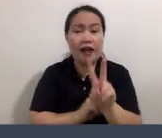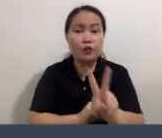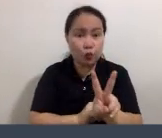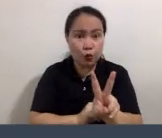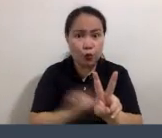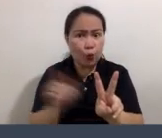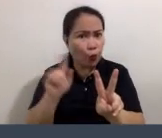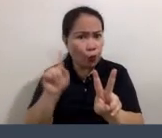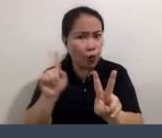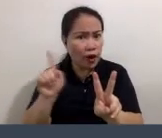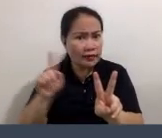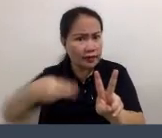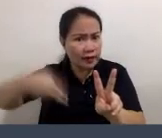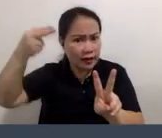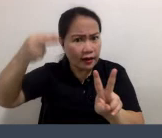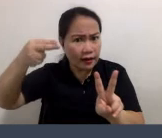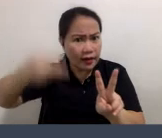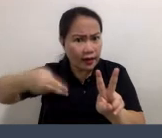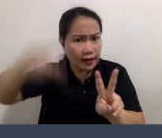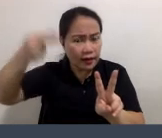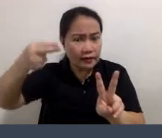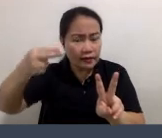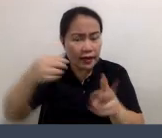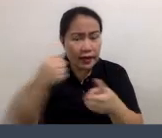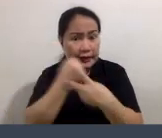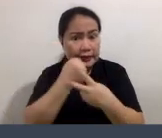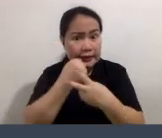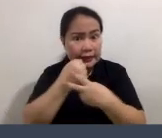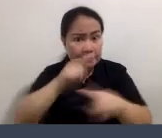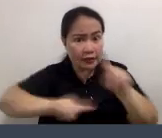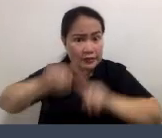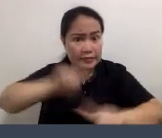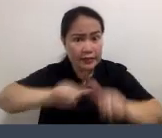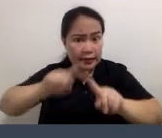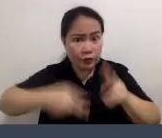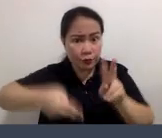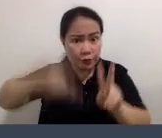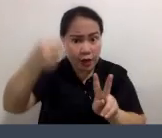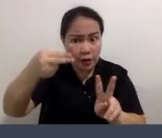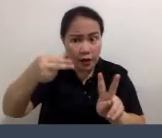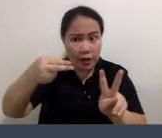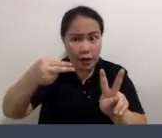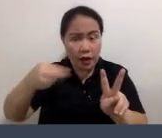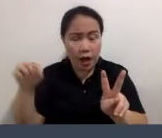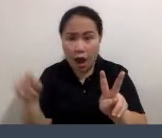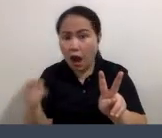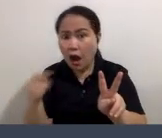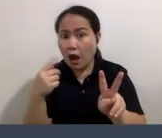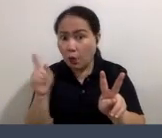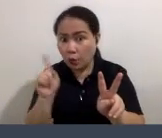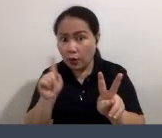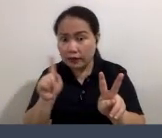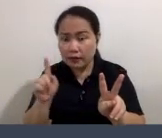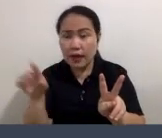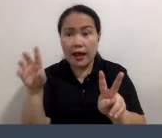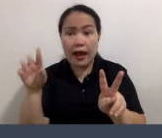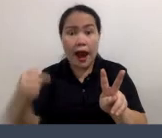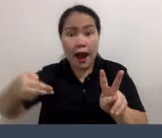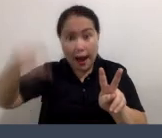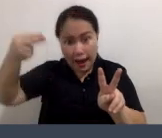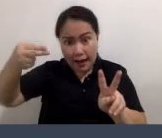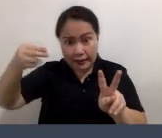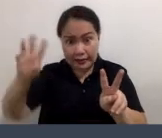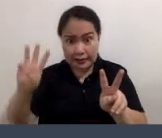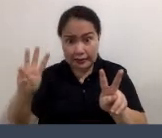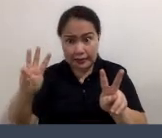and 4, that is 2. Now, keep the sign of bigger absolute value. Okay?